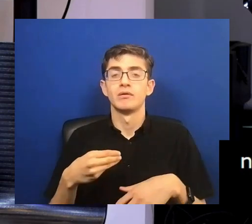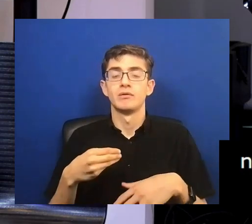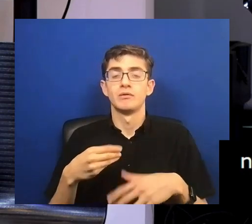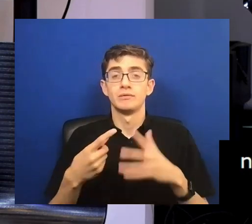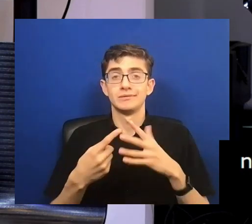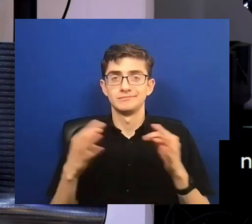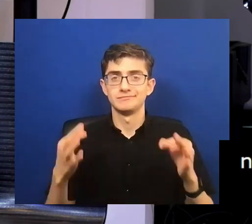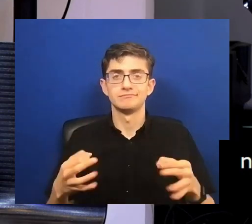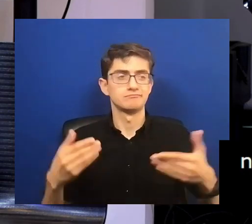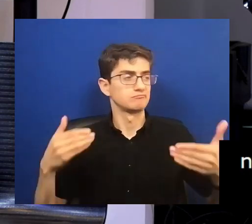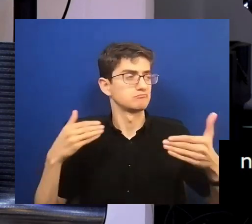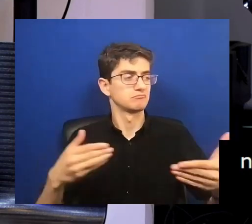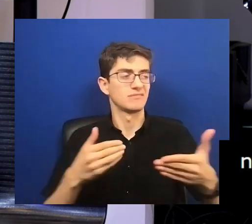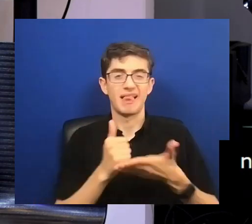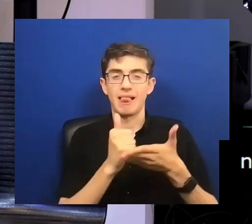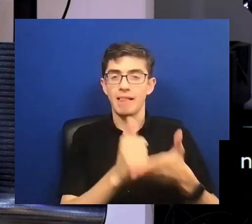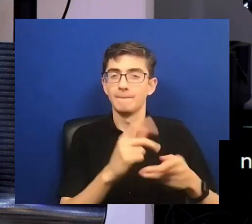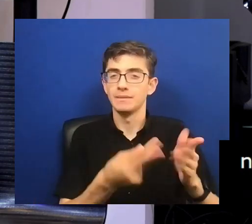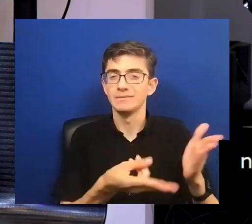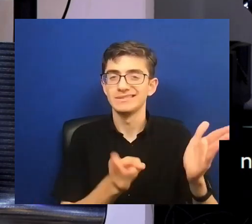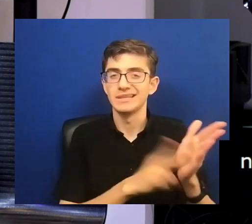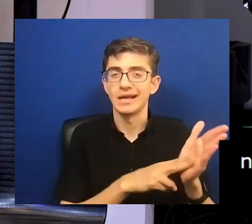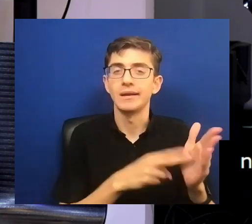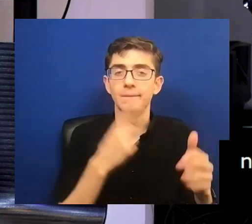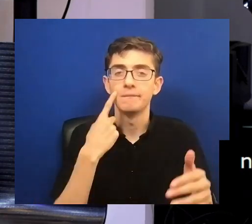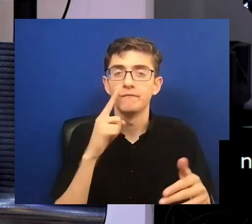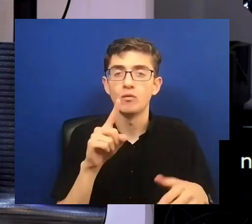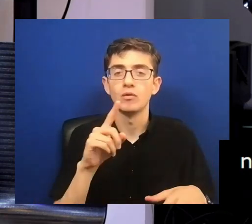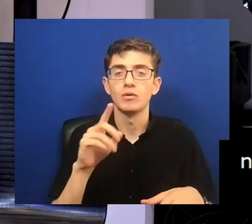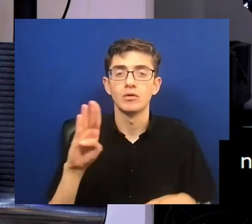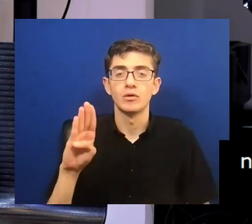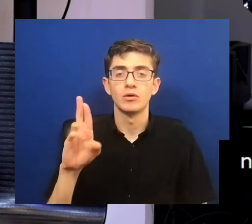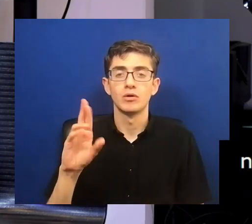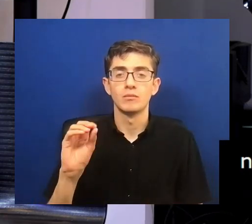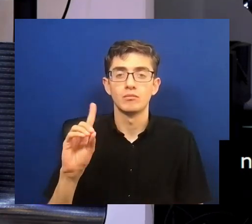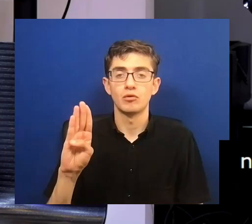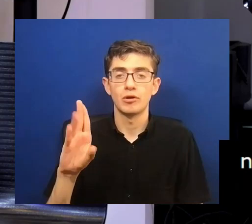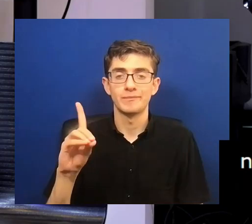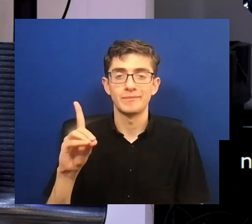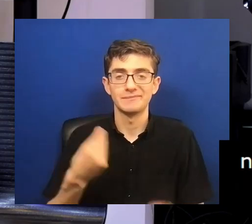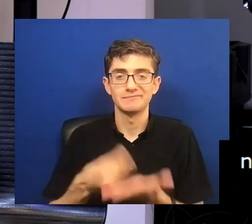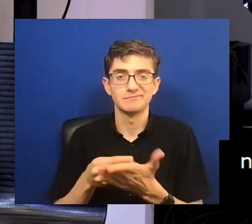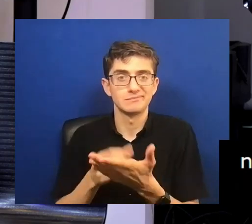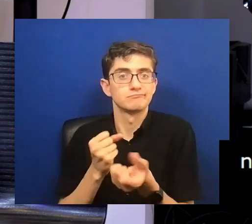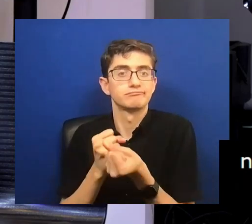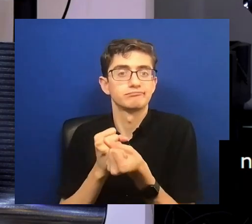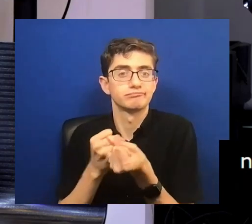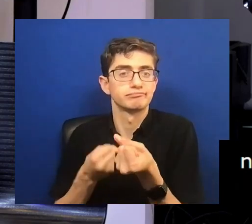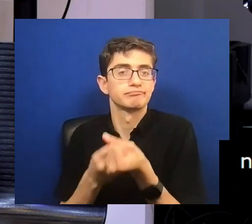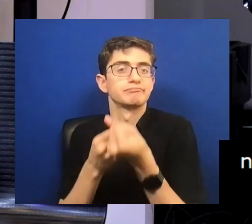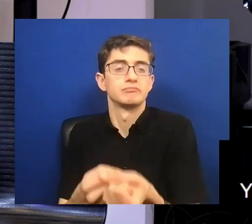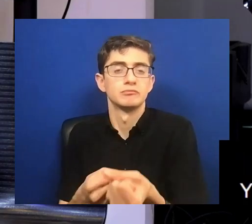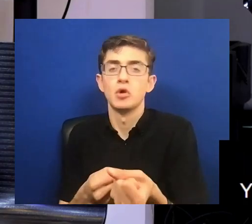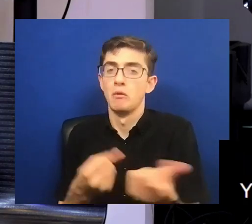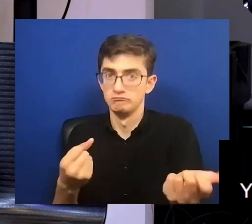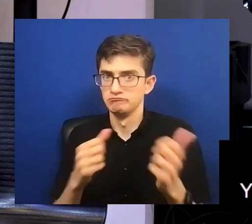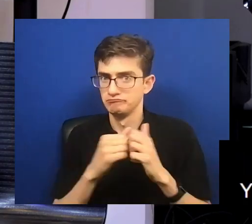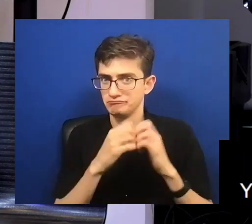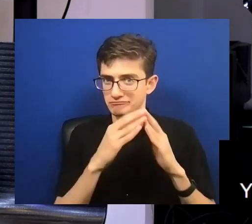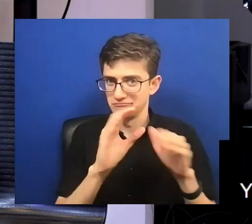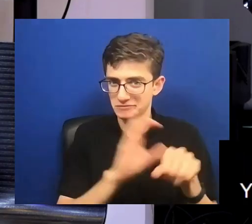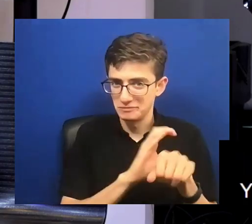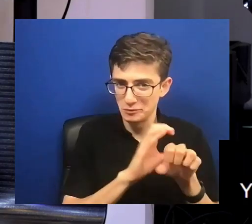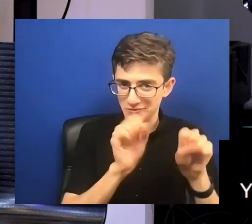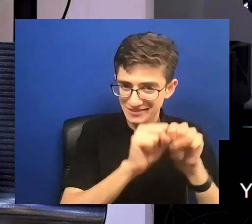business of helping people sign up for broadband subsidies. And at that time, we set up computer stations for people to access